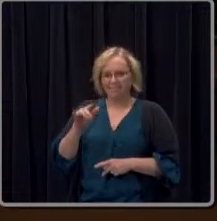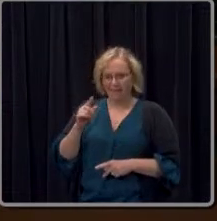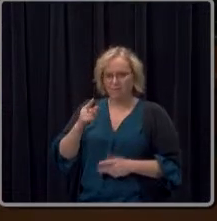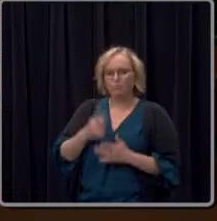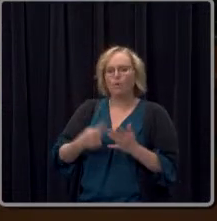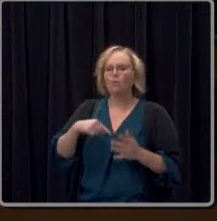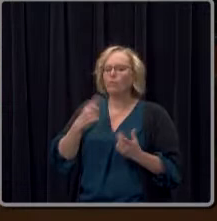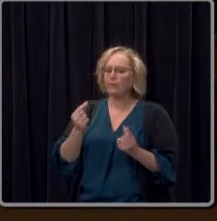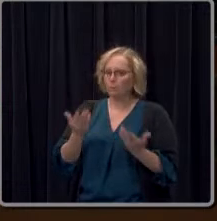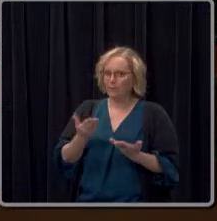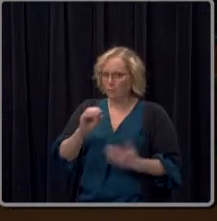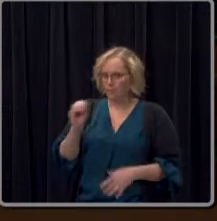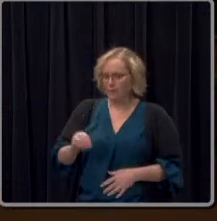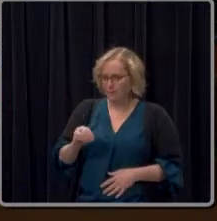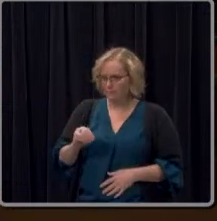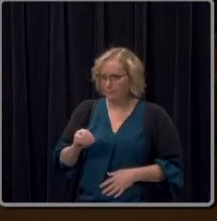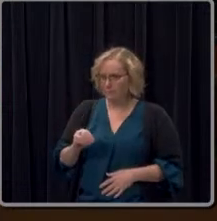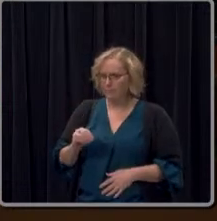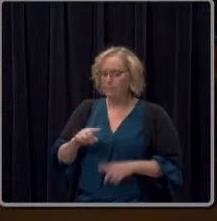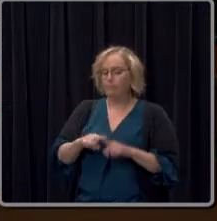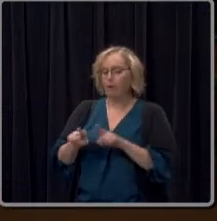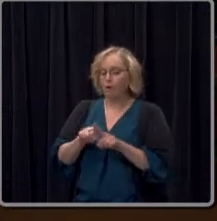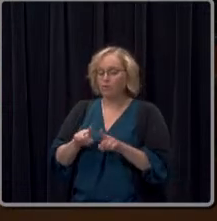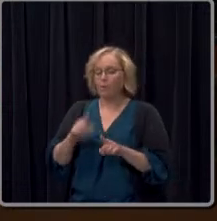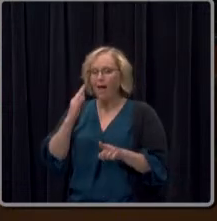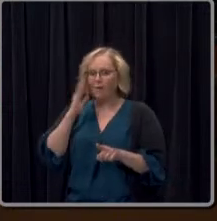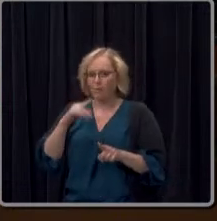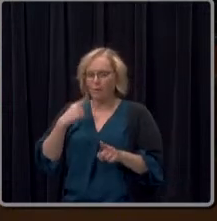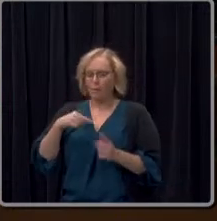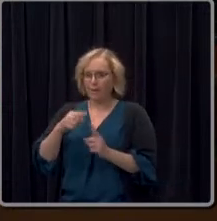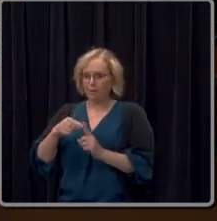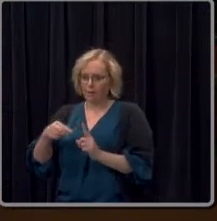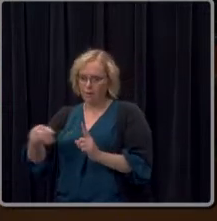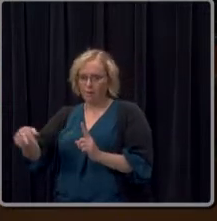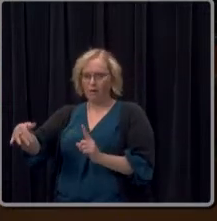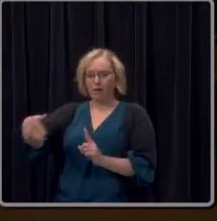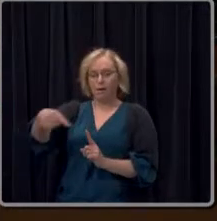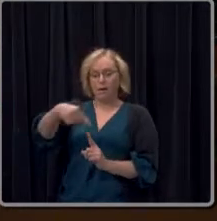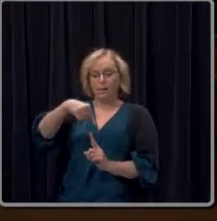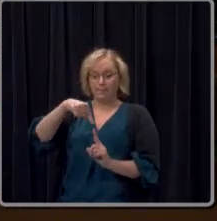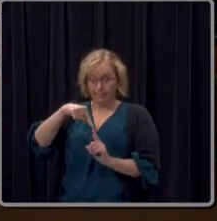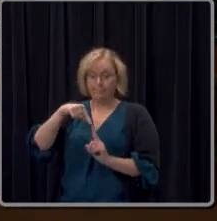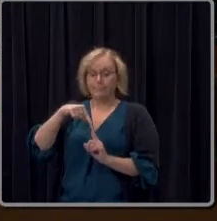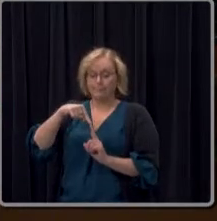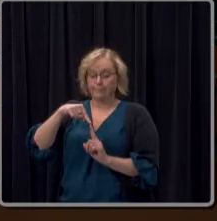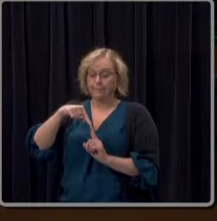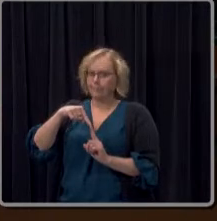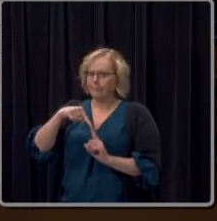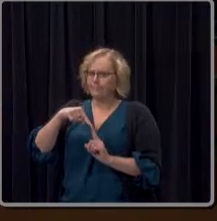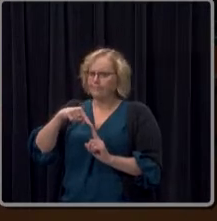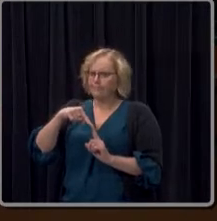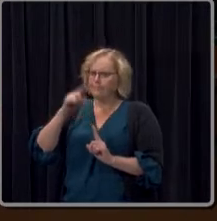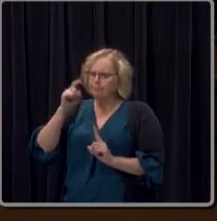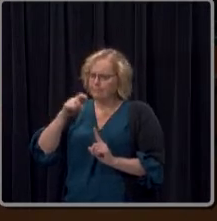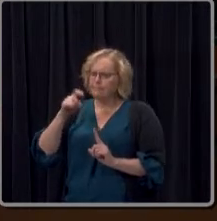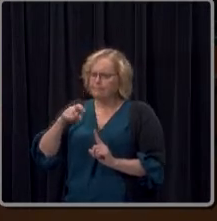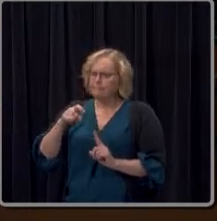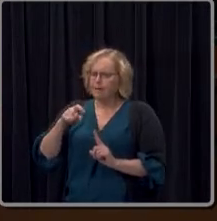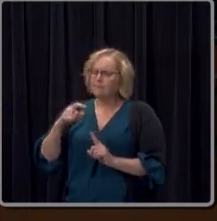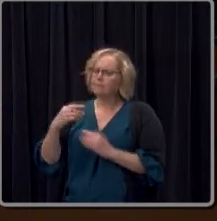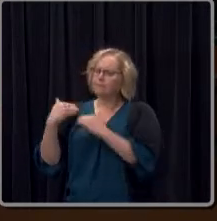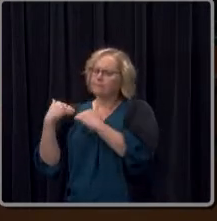things out. But I also know when we circle back, we all have a responsibility to maybe be a little more committed